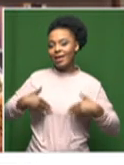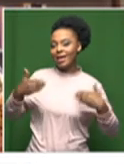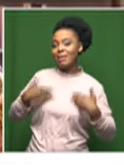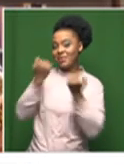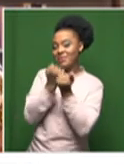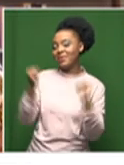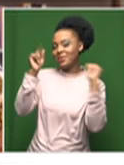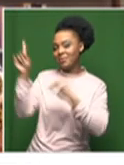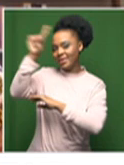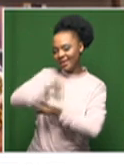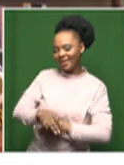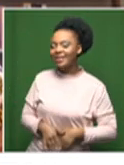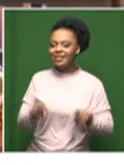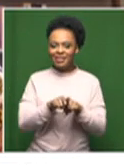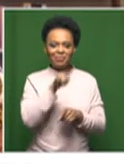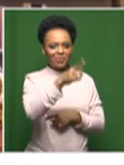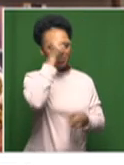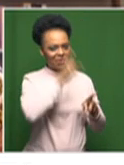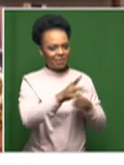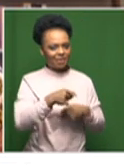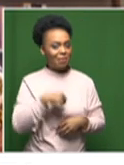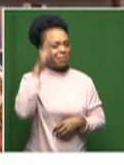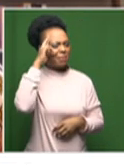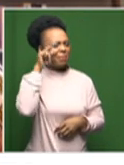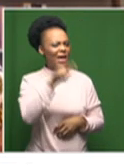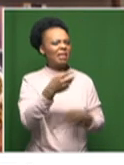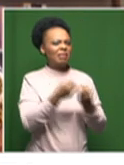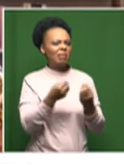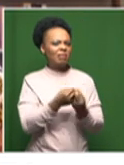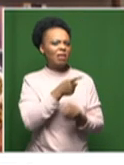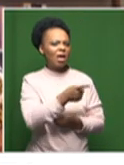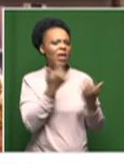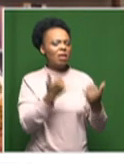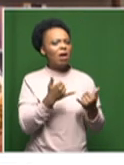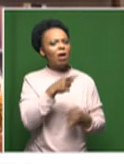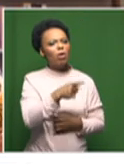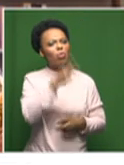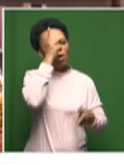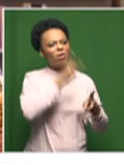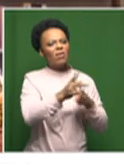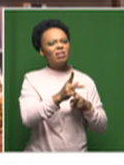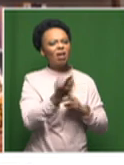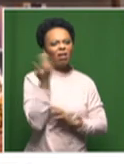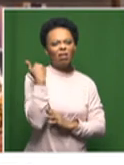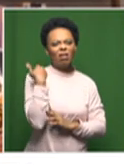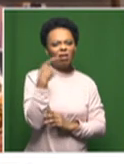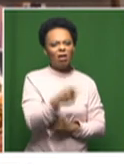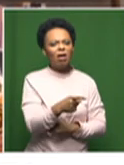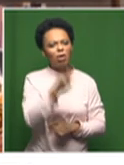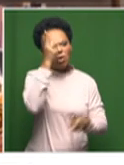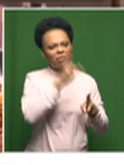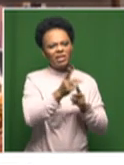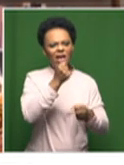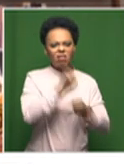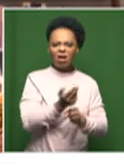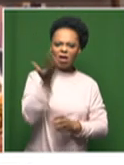And to you, Professor, and I'm reminded, I just forget now who the professor was, but there was a professor who asked a few